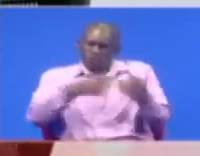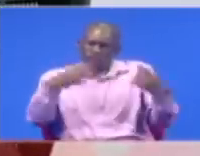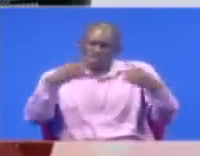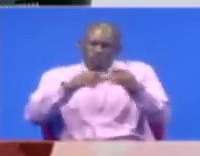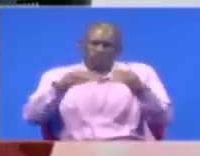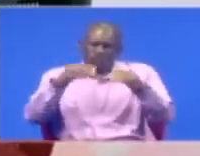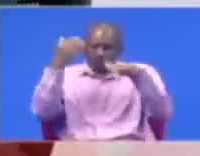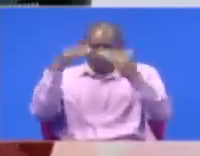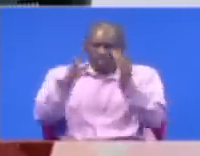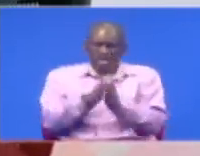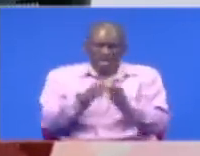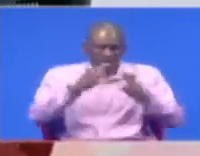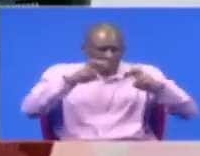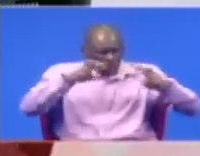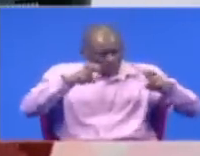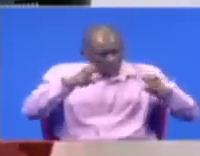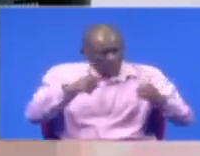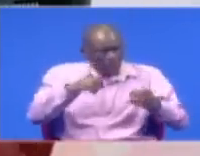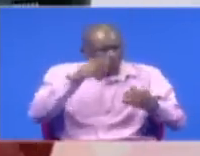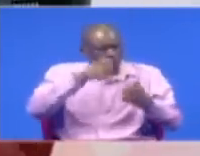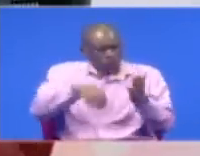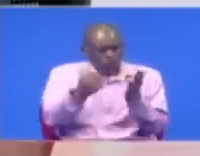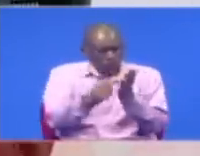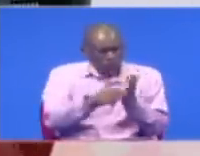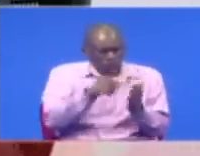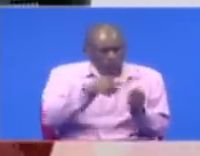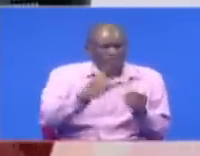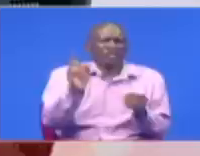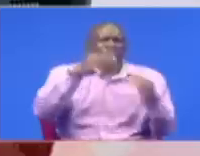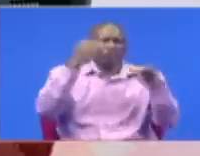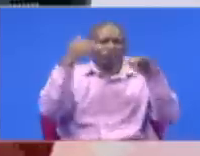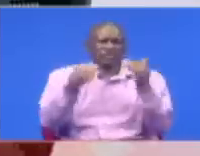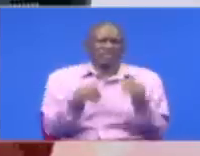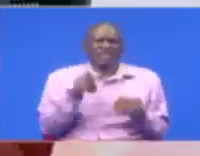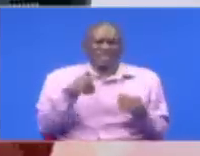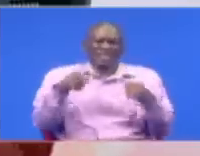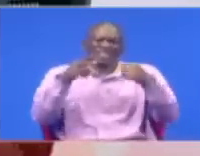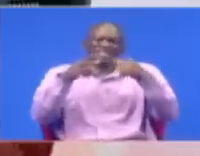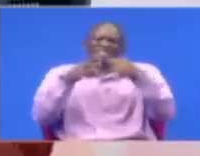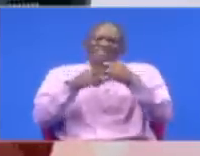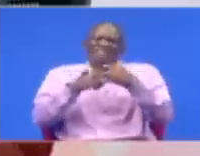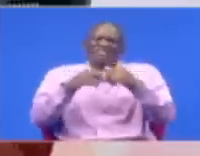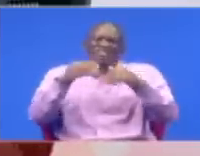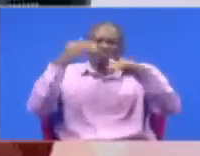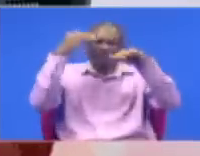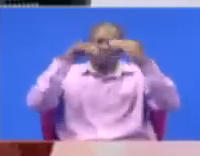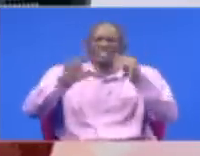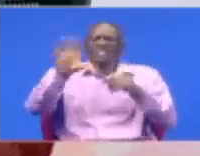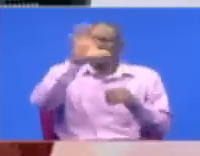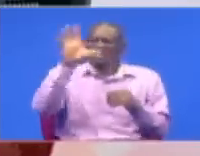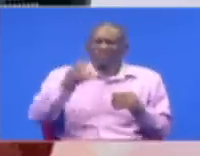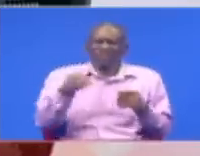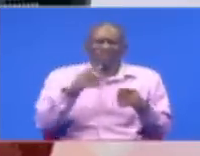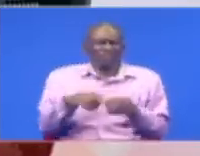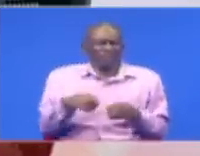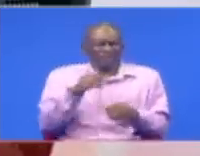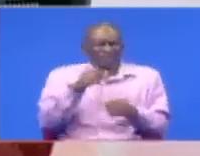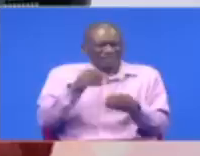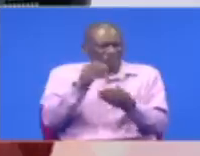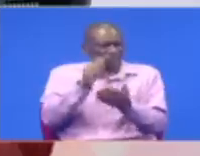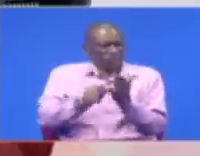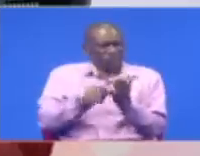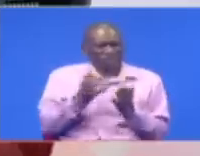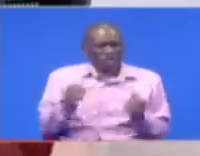problem with this premier university. It's the 7th university in Africa, but they had not got it right.